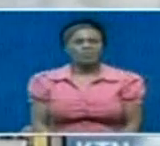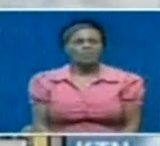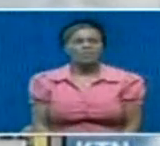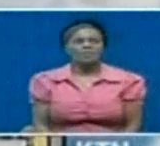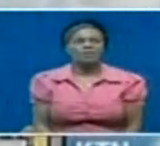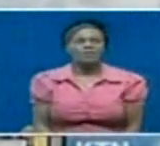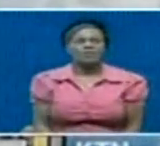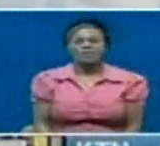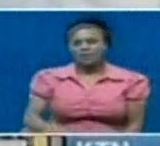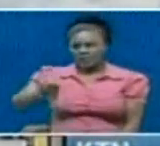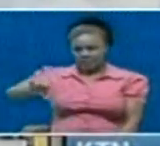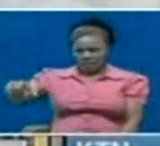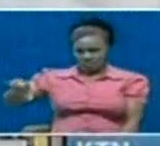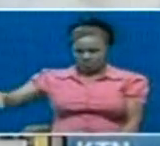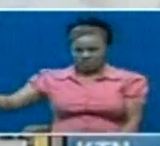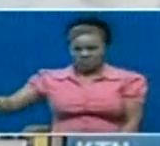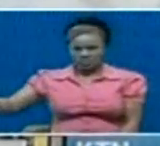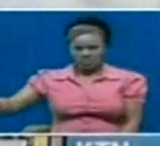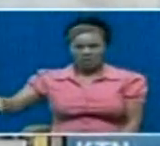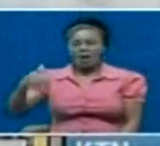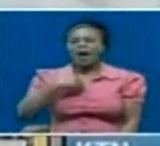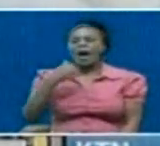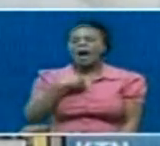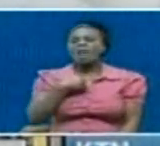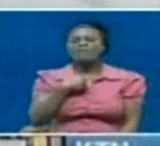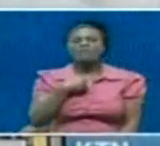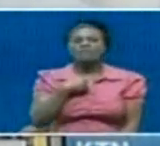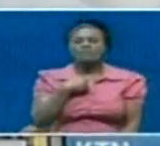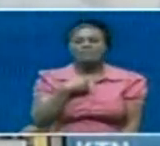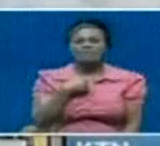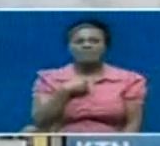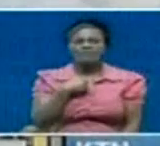Samburu East, Sam County, hiyo area hakuna manana ya